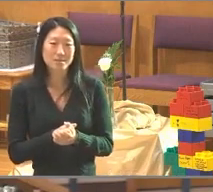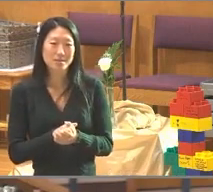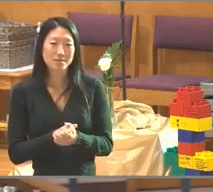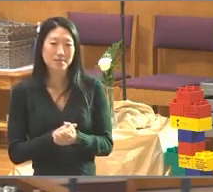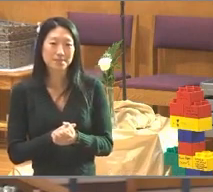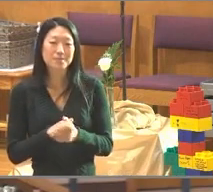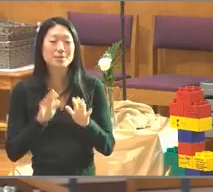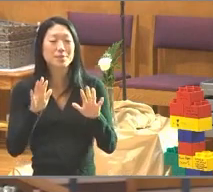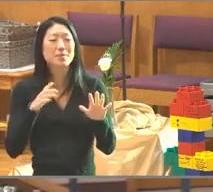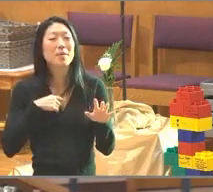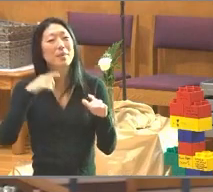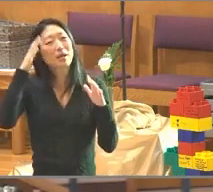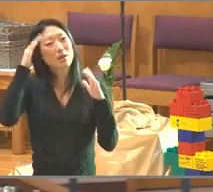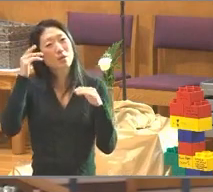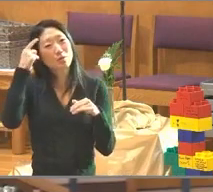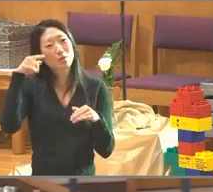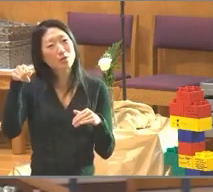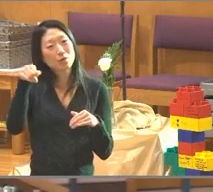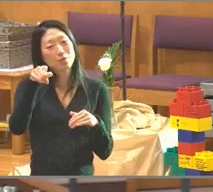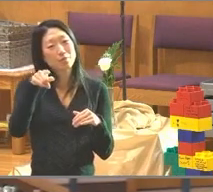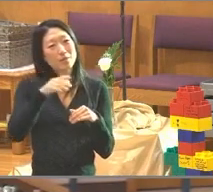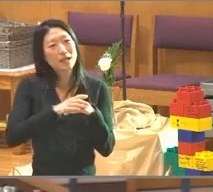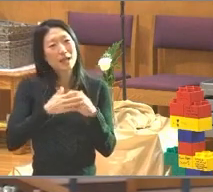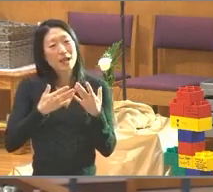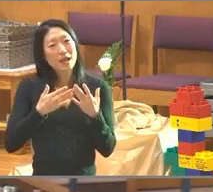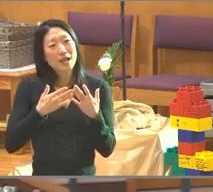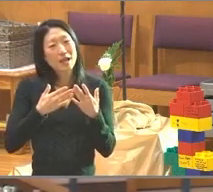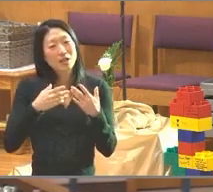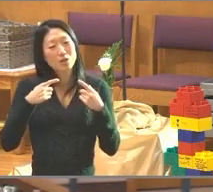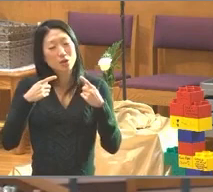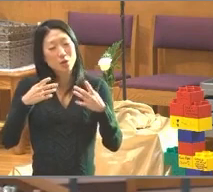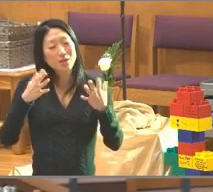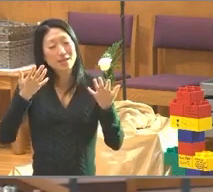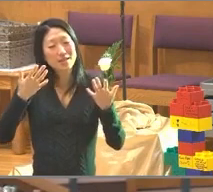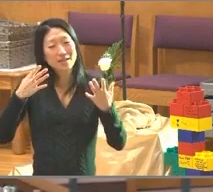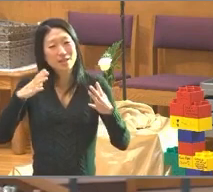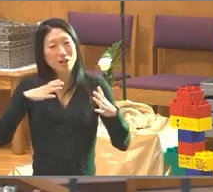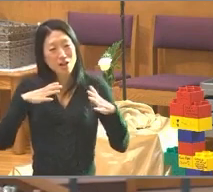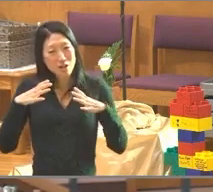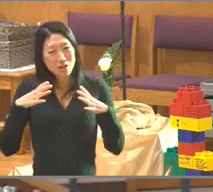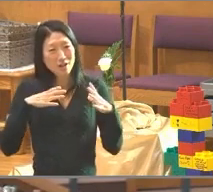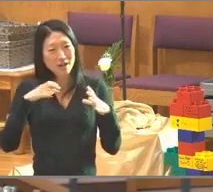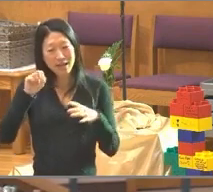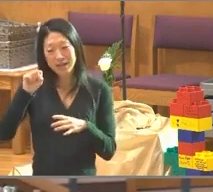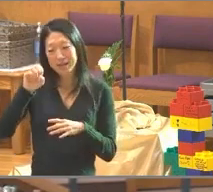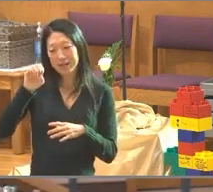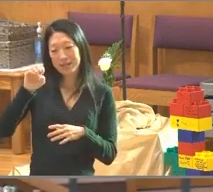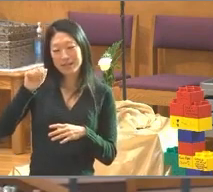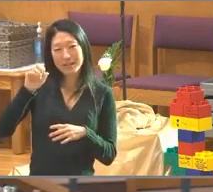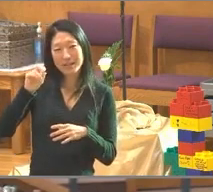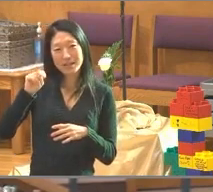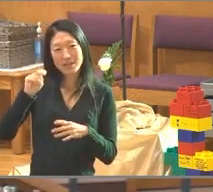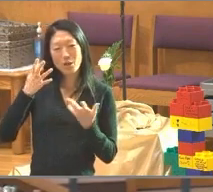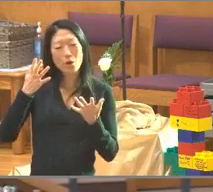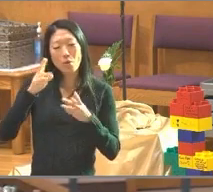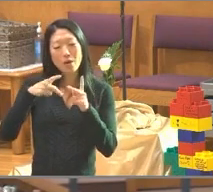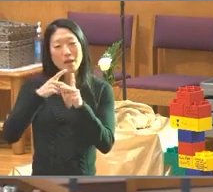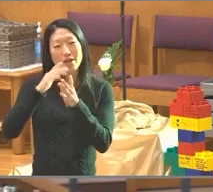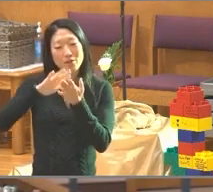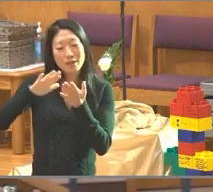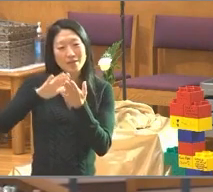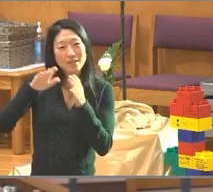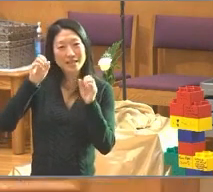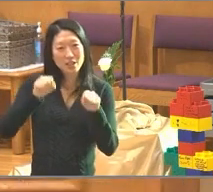So here's my hope for you. As you go into this holiday season, what gift of forgiveness can you give